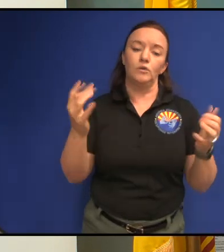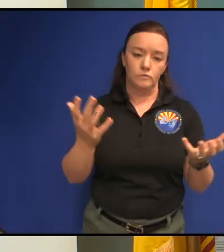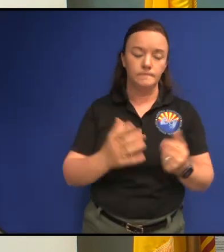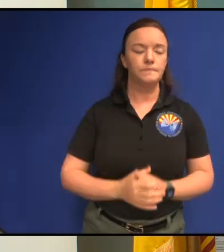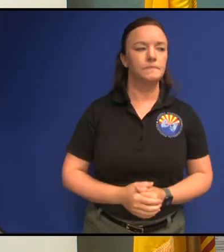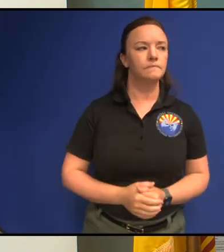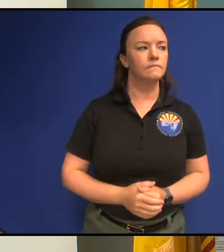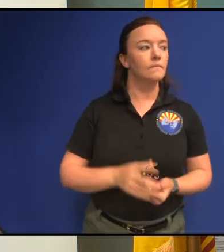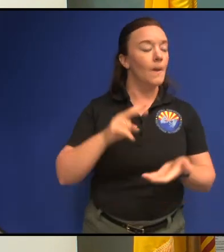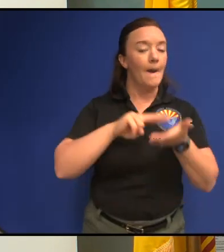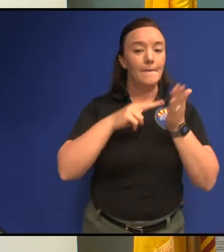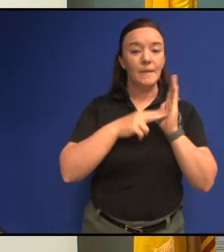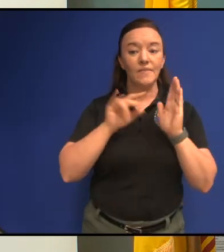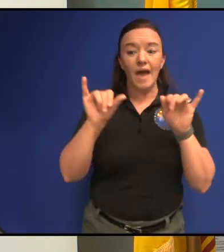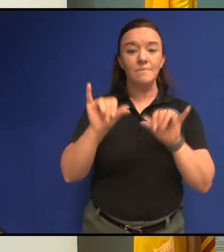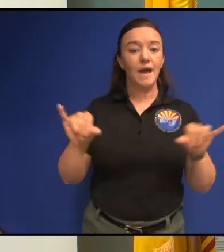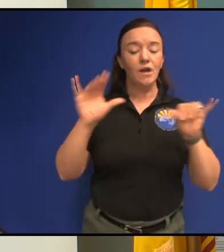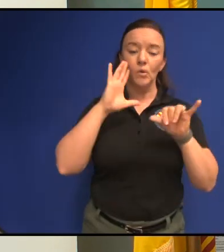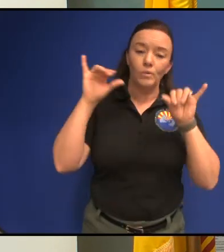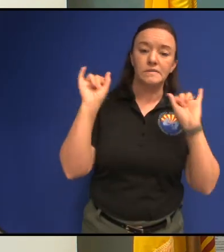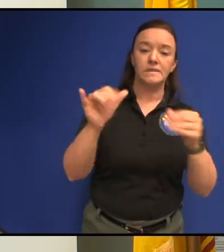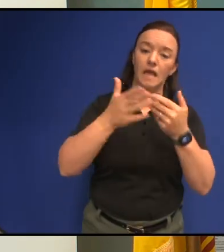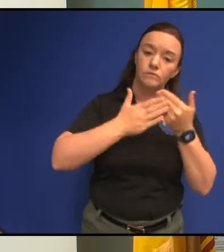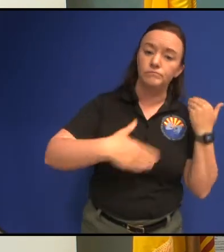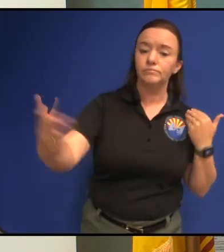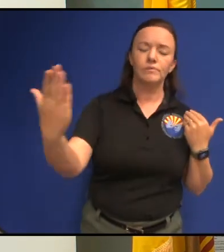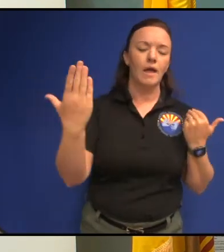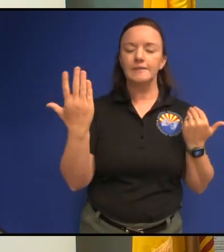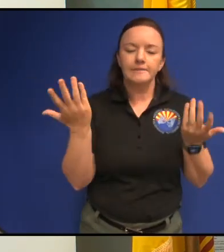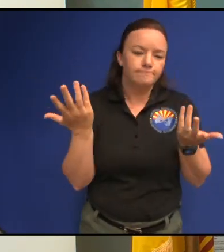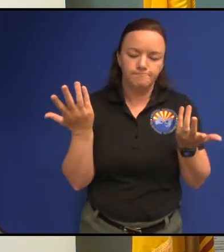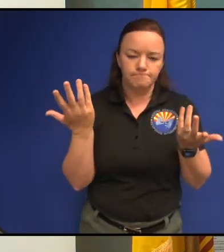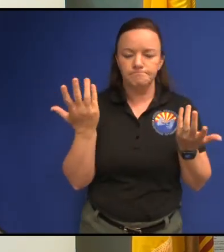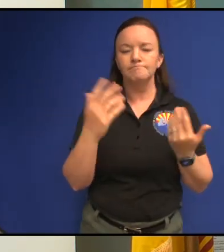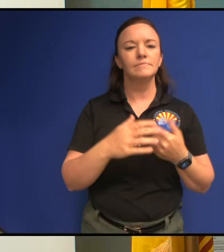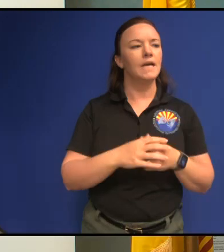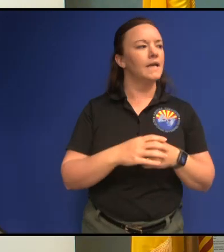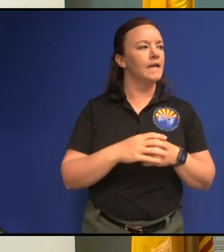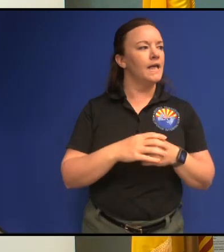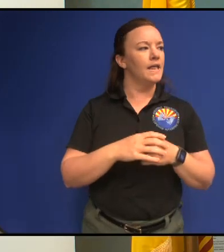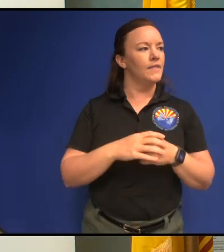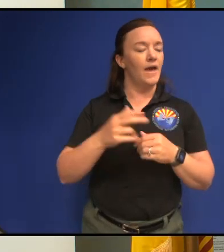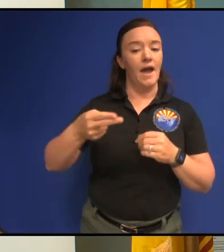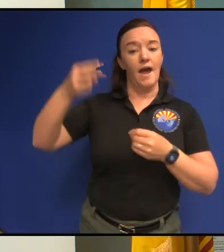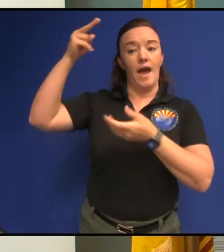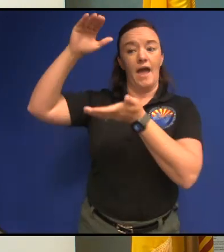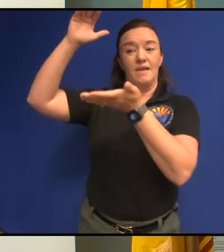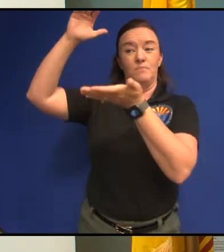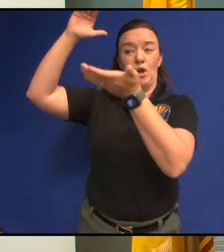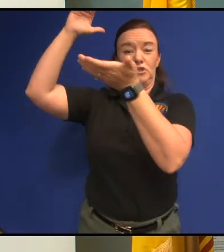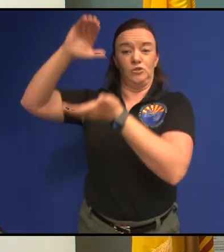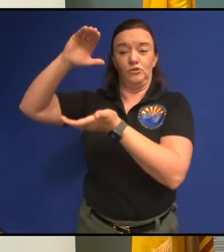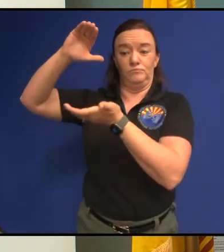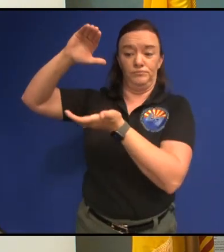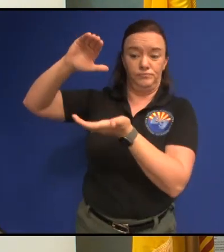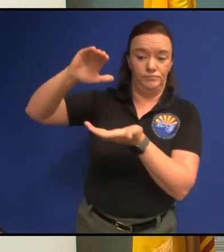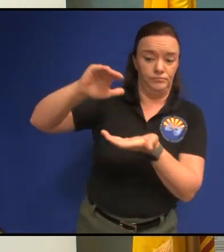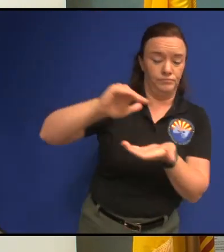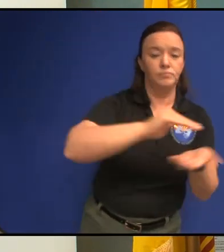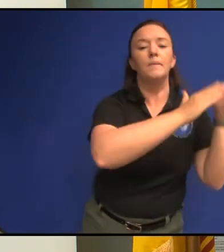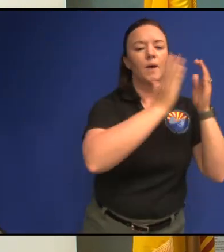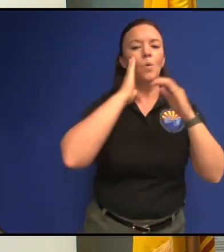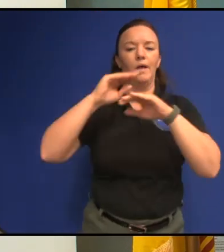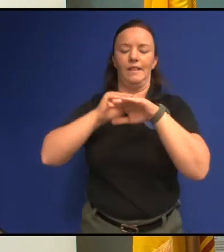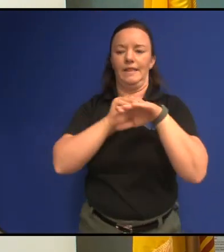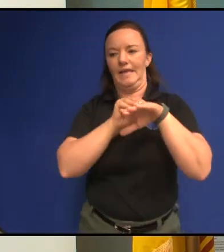Not saying that this pattern is going to stick around with us, because wherever this high shifts will give us an influence